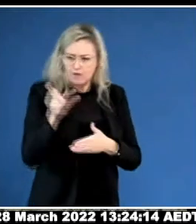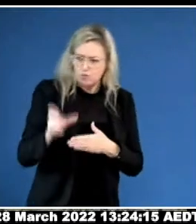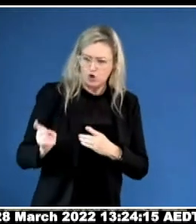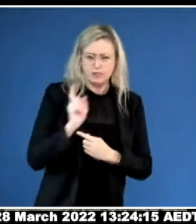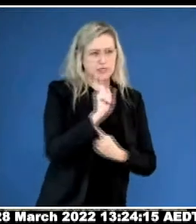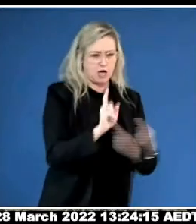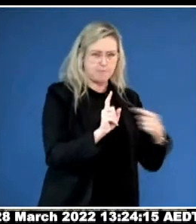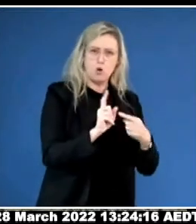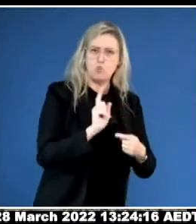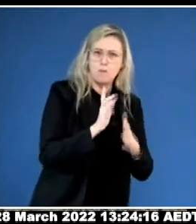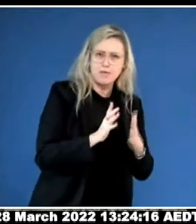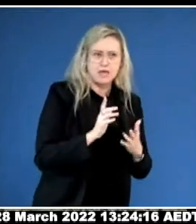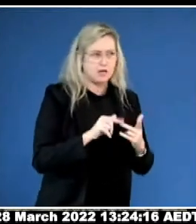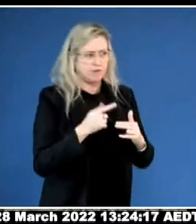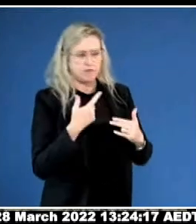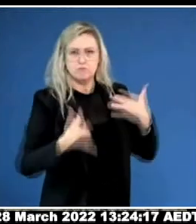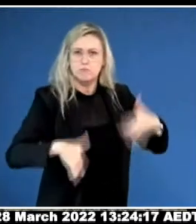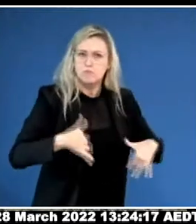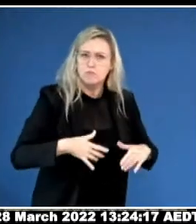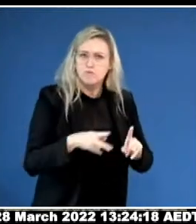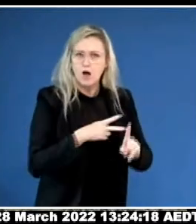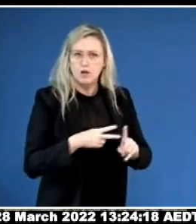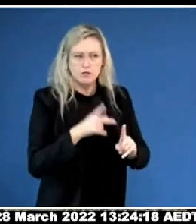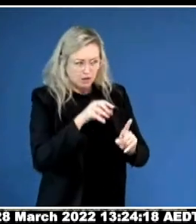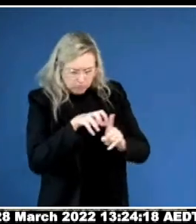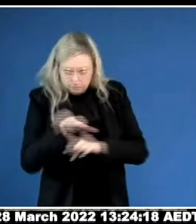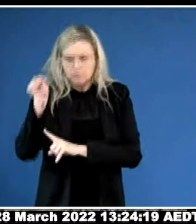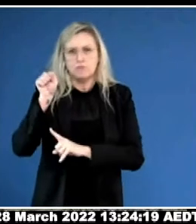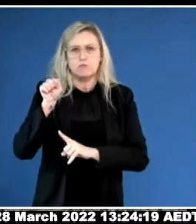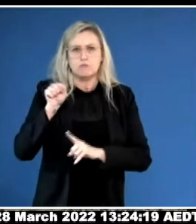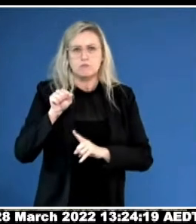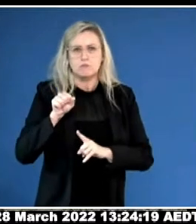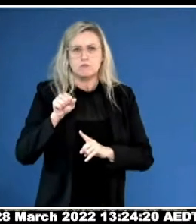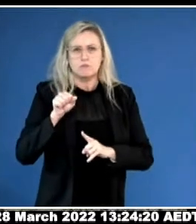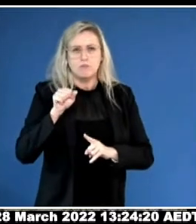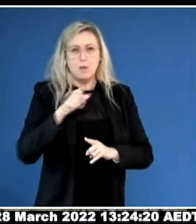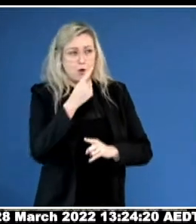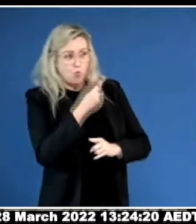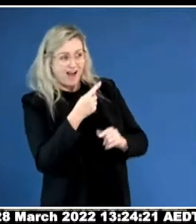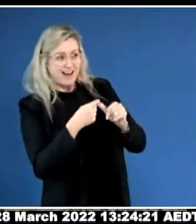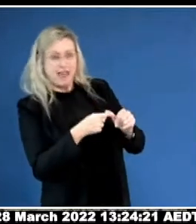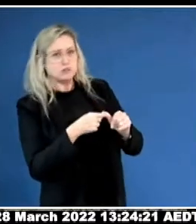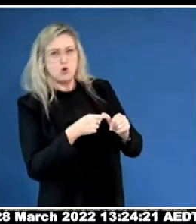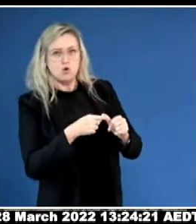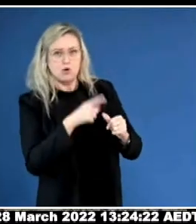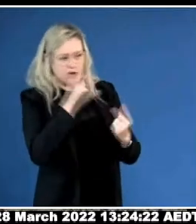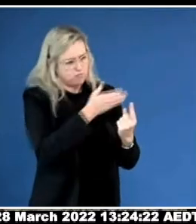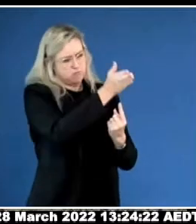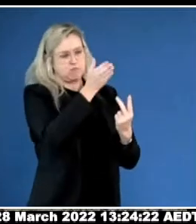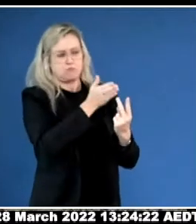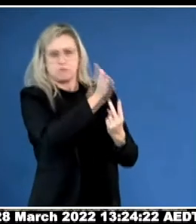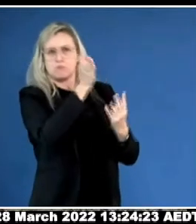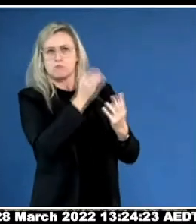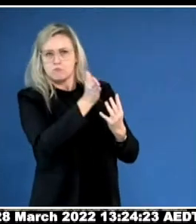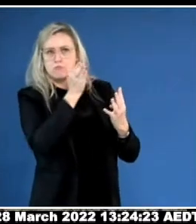So, it needs to be this multi-pronged approach so that they are asking the right questions, they do know what to